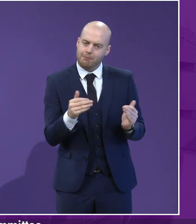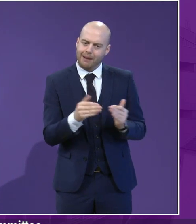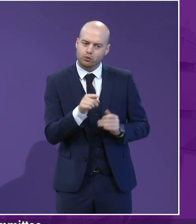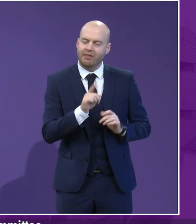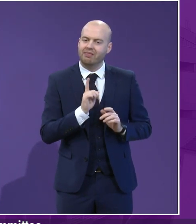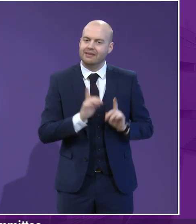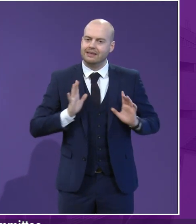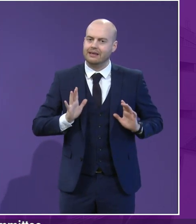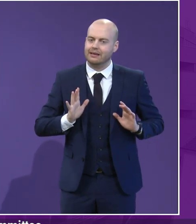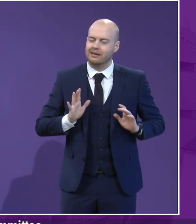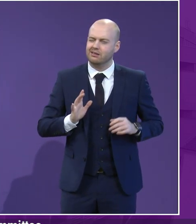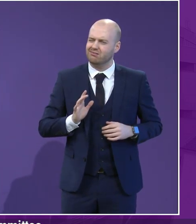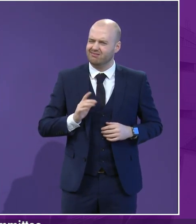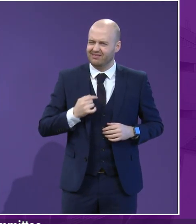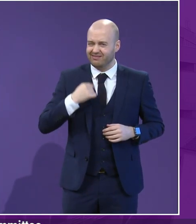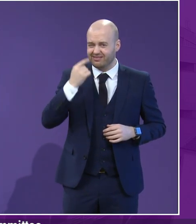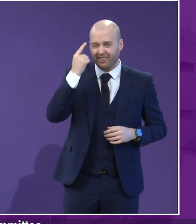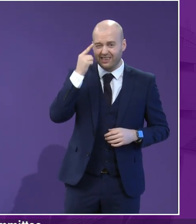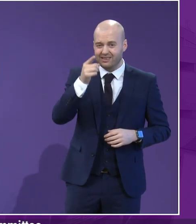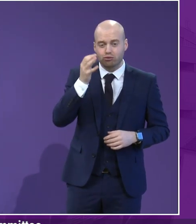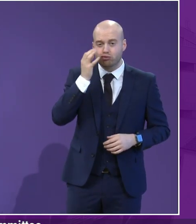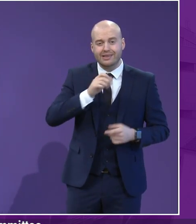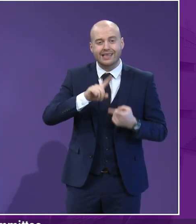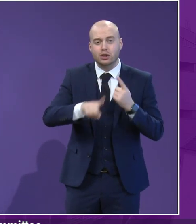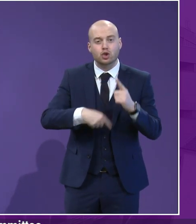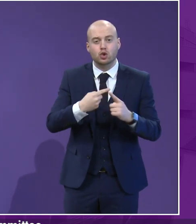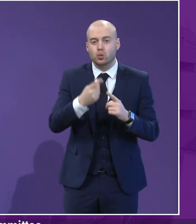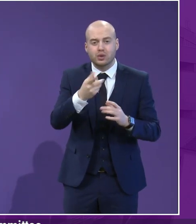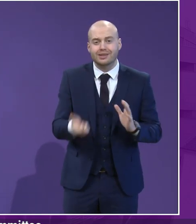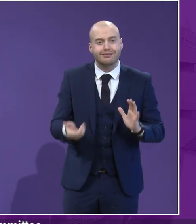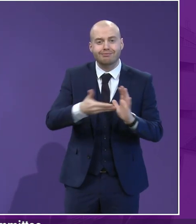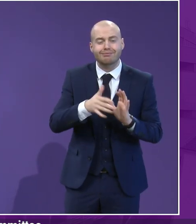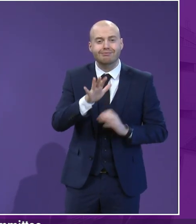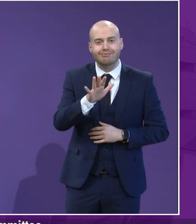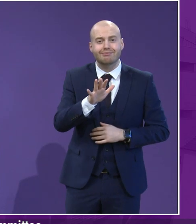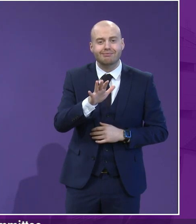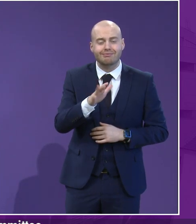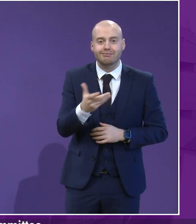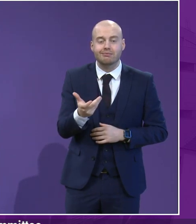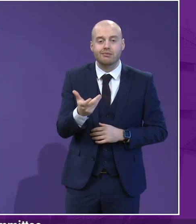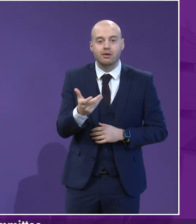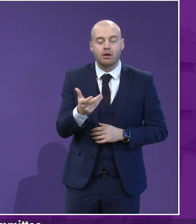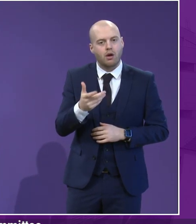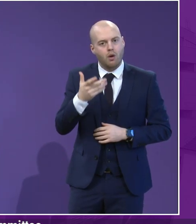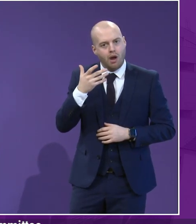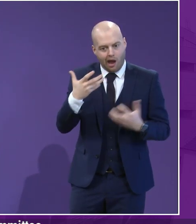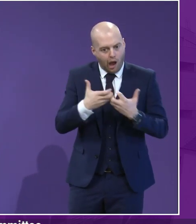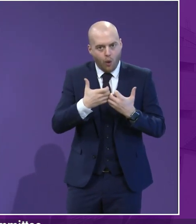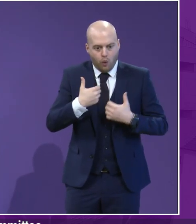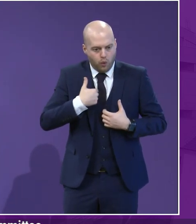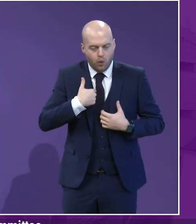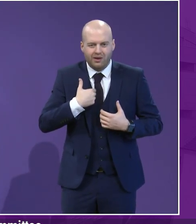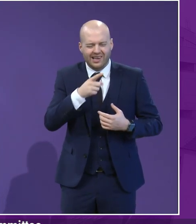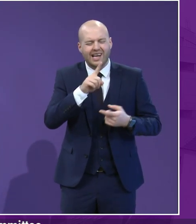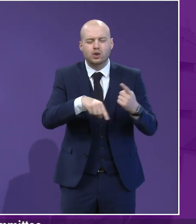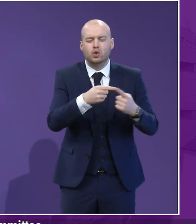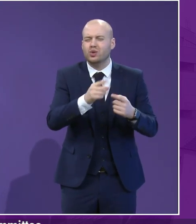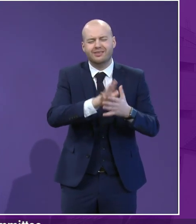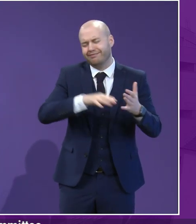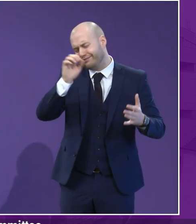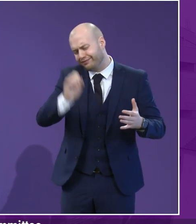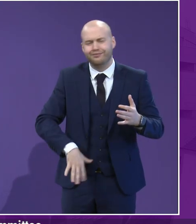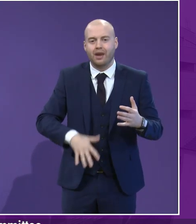excuse? When we talk about reasonable adaptations, do they say, well, we've got, you know, we've got an 18th century, 19th century building, we can't adjust it,